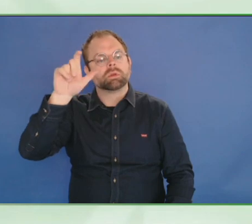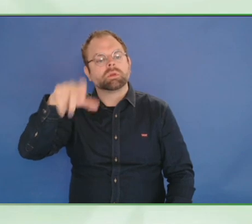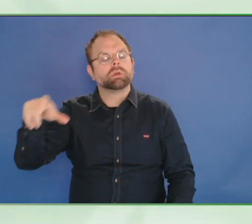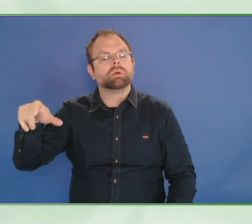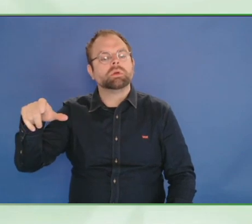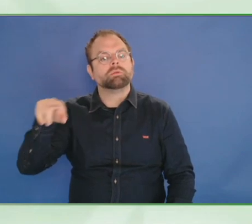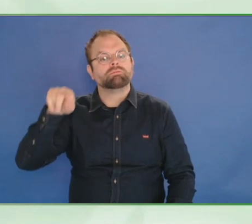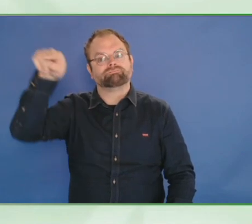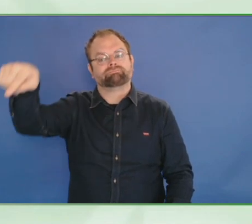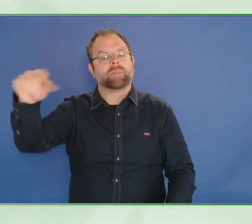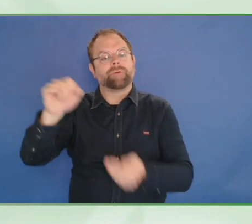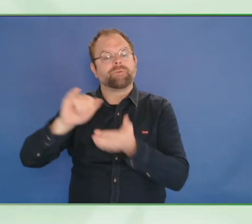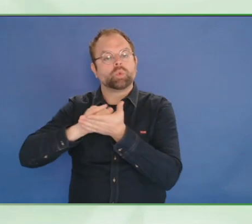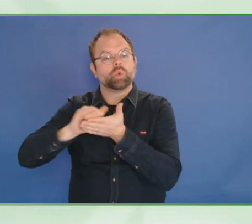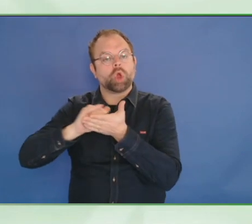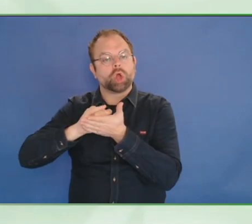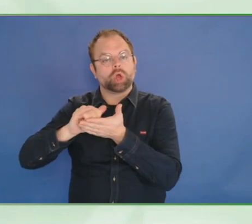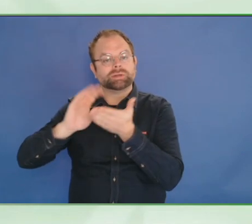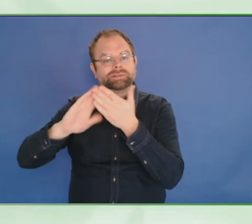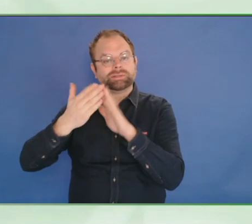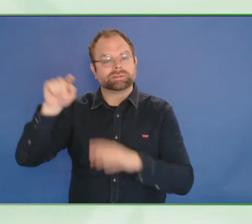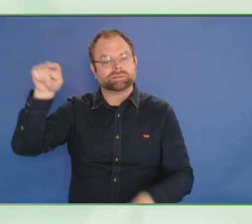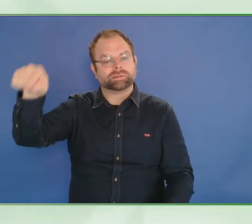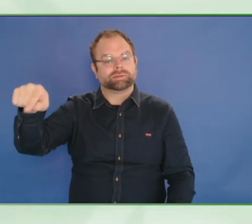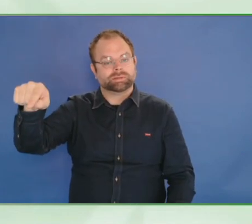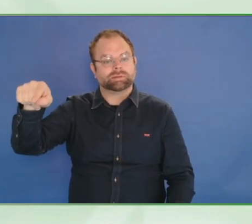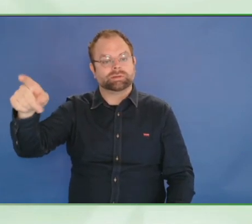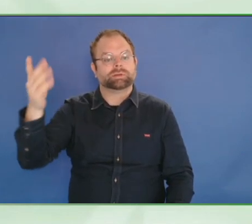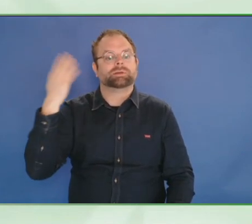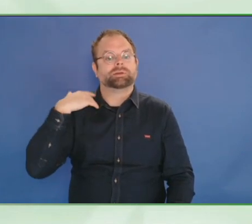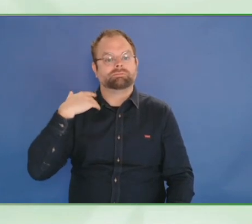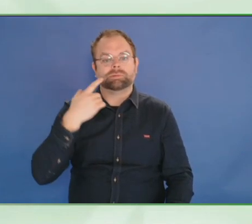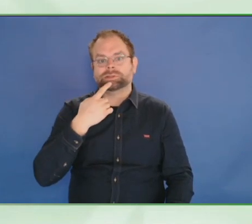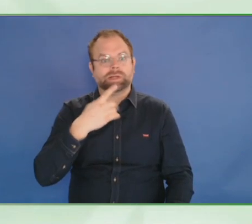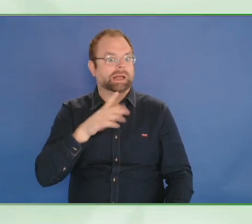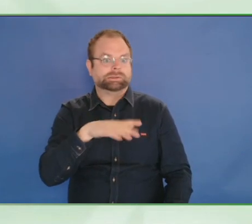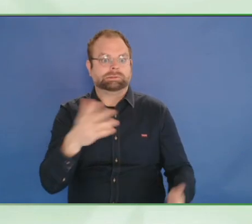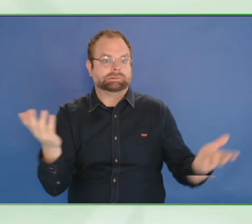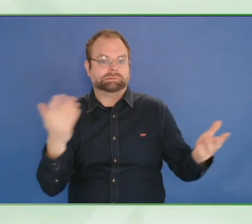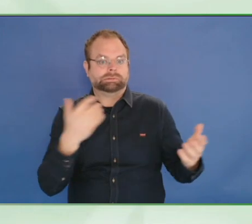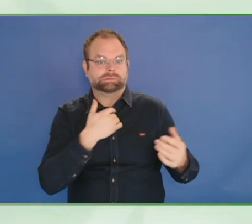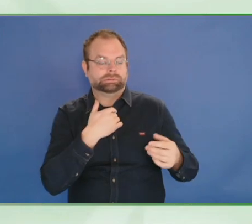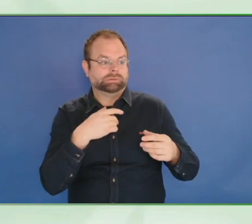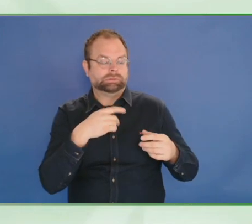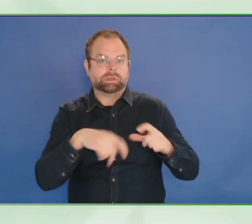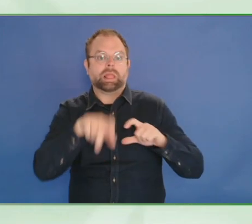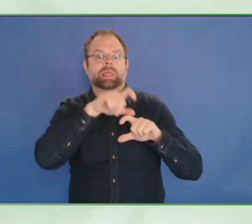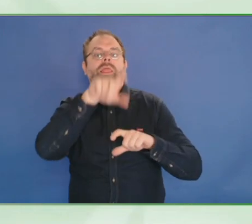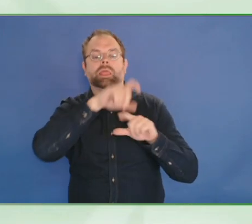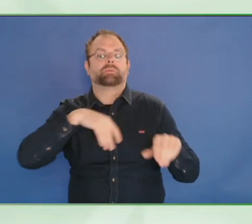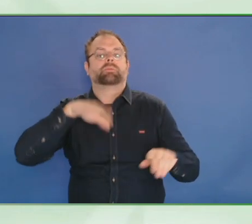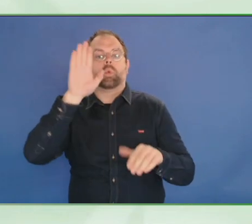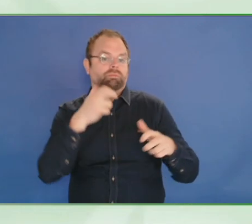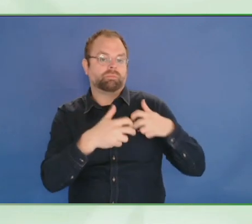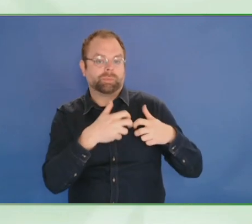additional problems here. Not only the terrorist attacks, which is obviously horrific